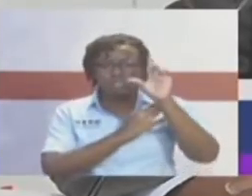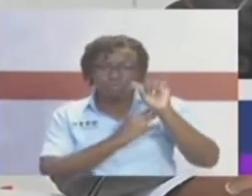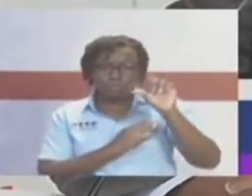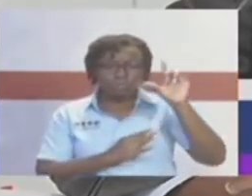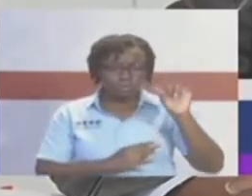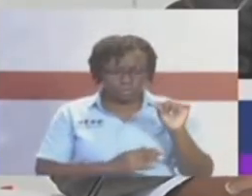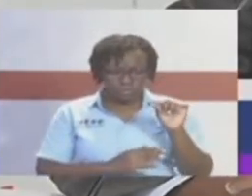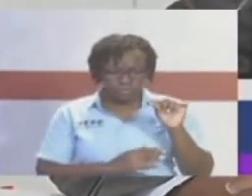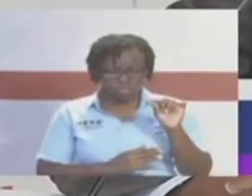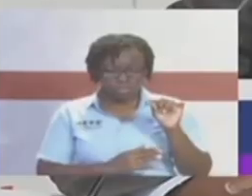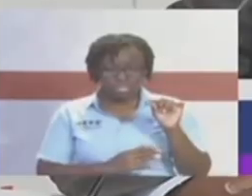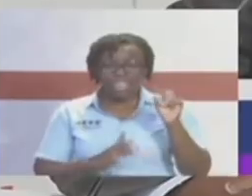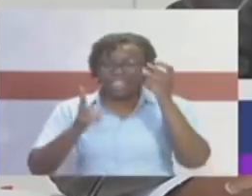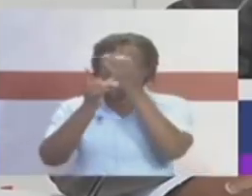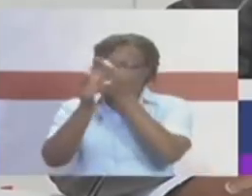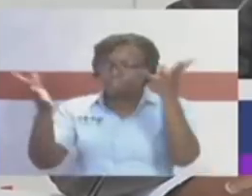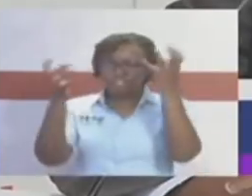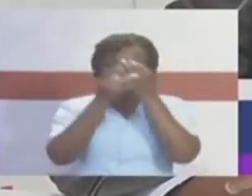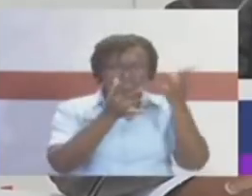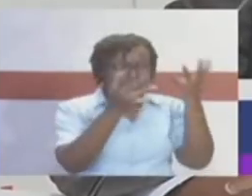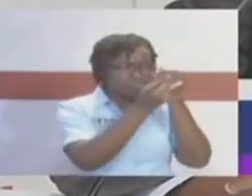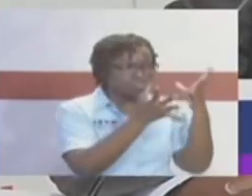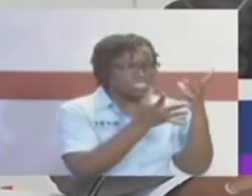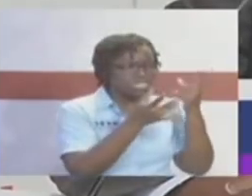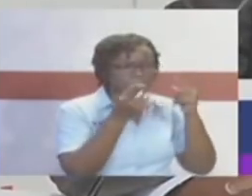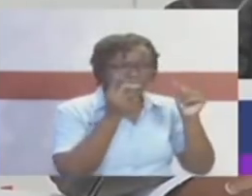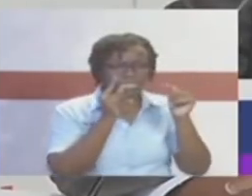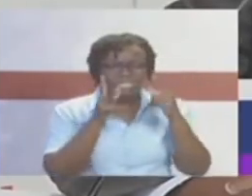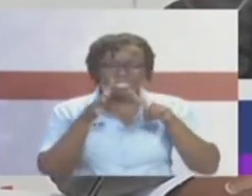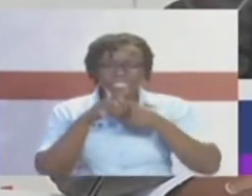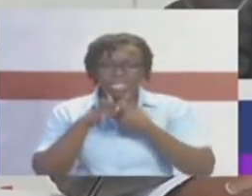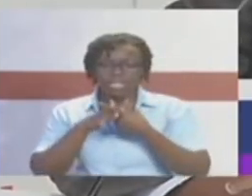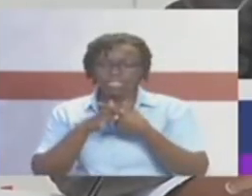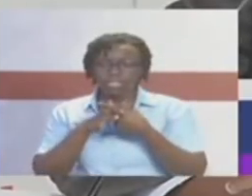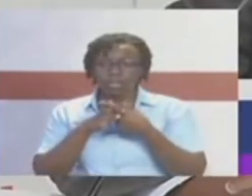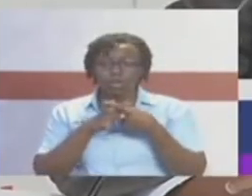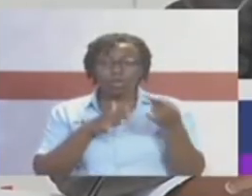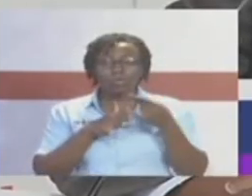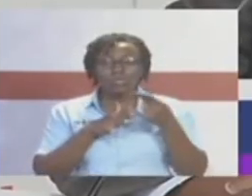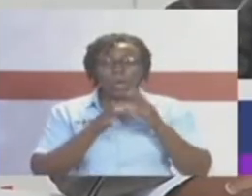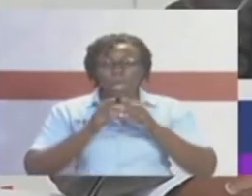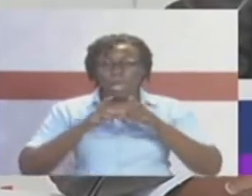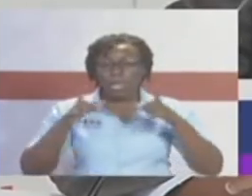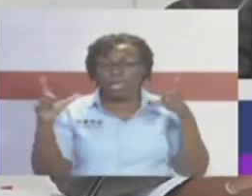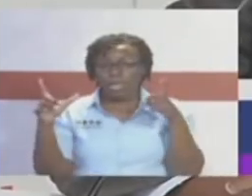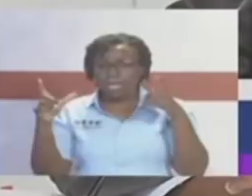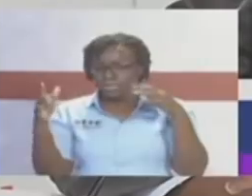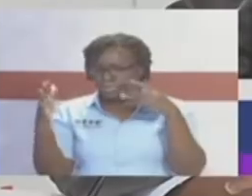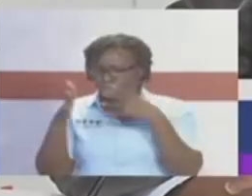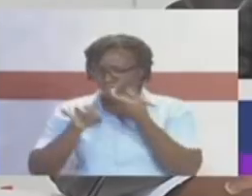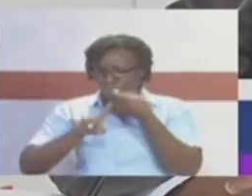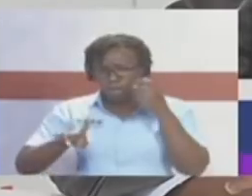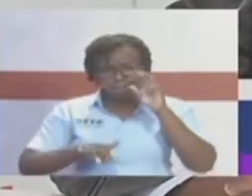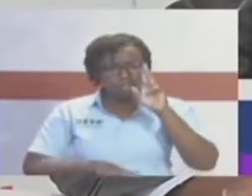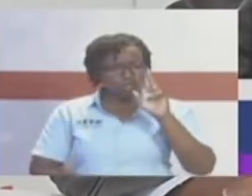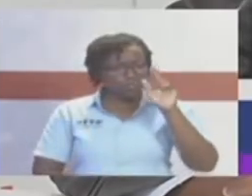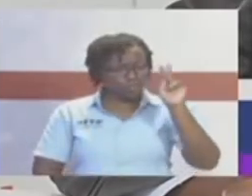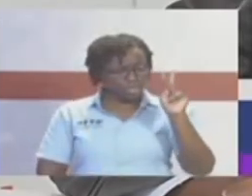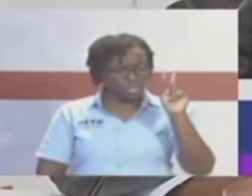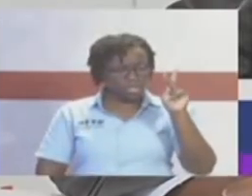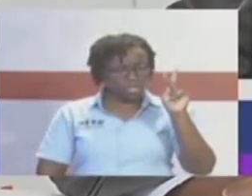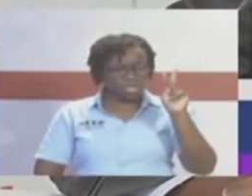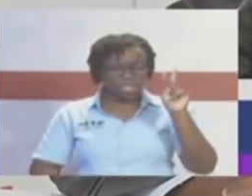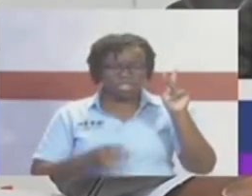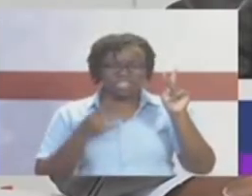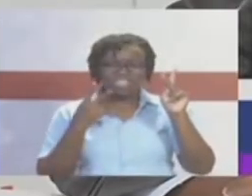and the data started to come out. And a large study from the UK actually showed that if you